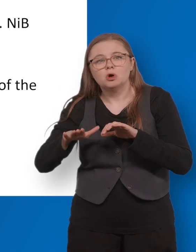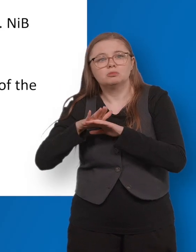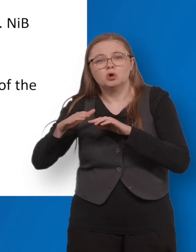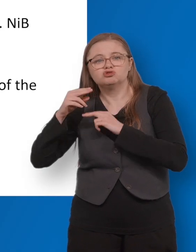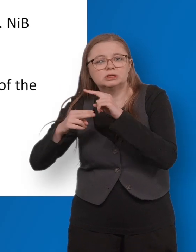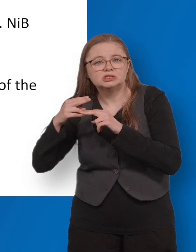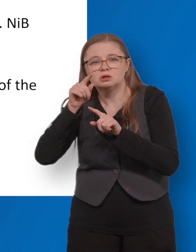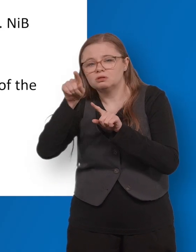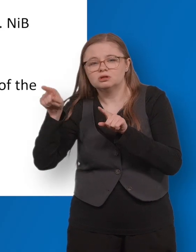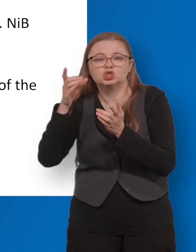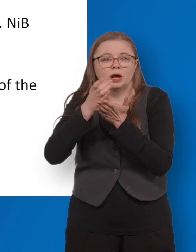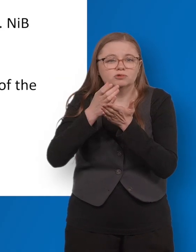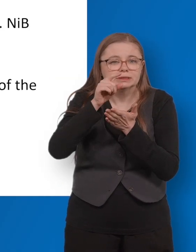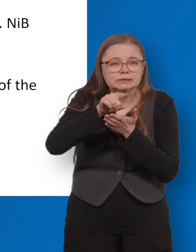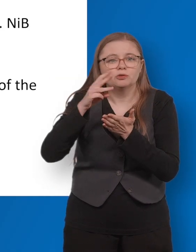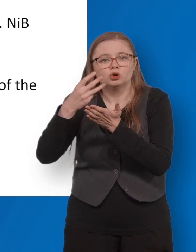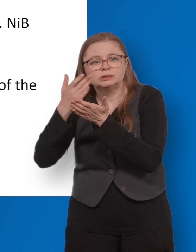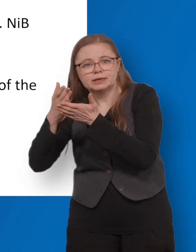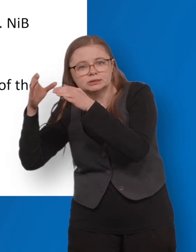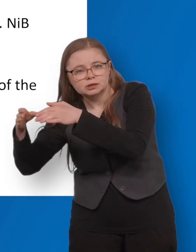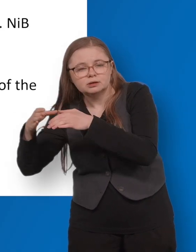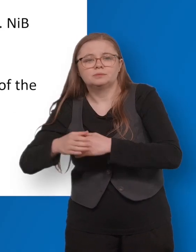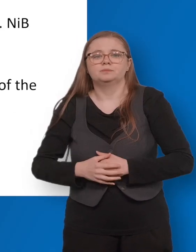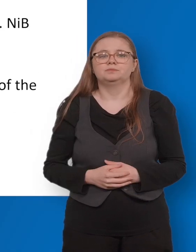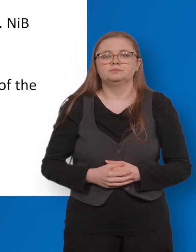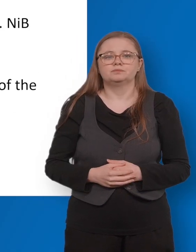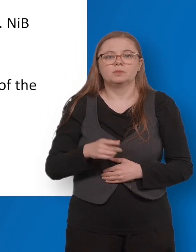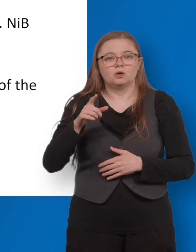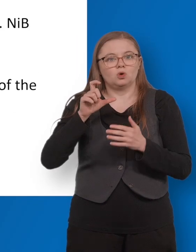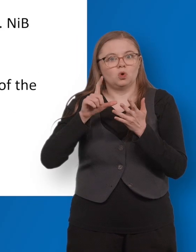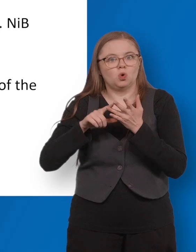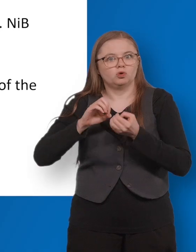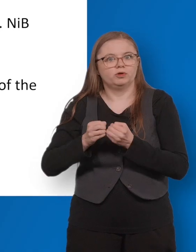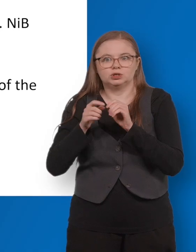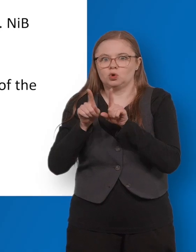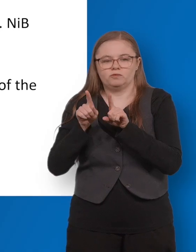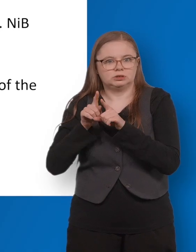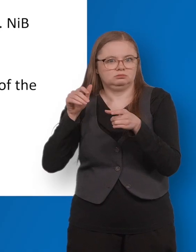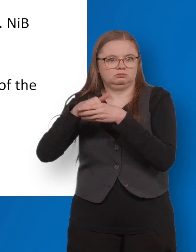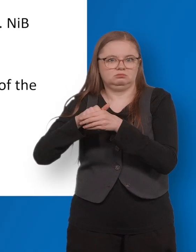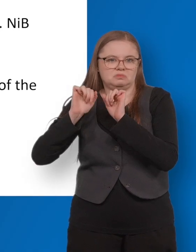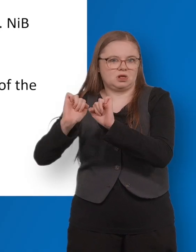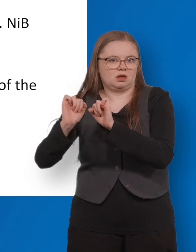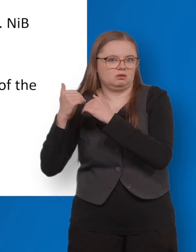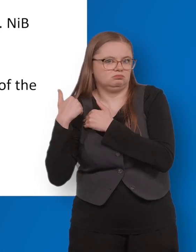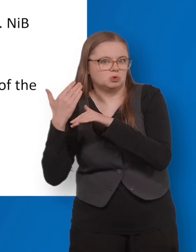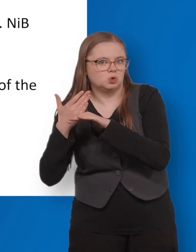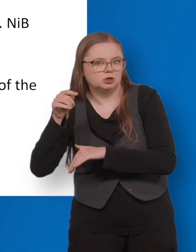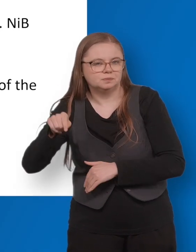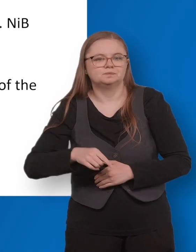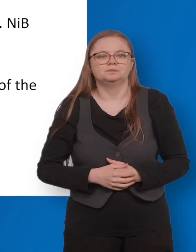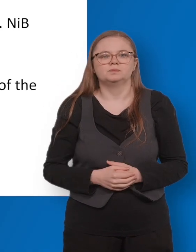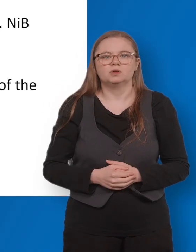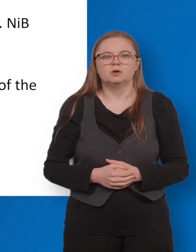where co-creation is already part of the brief. We refine research questions, foci, the process